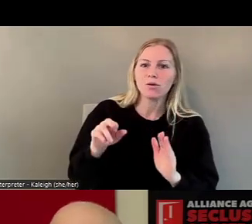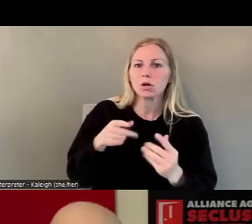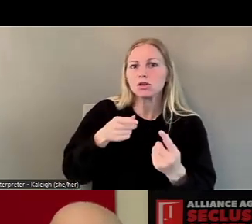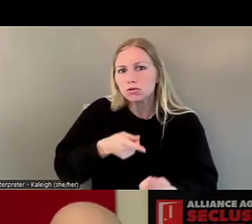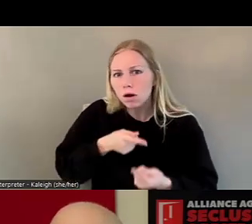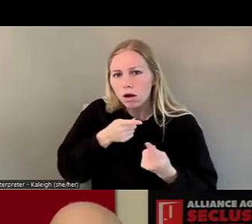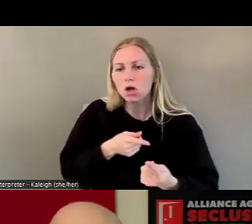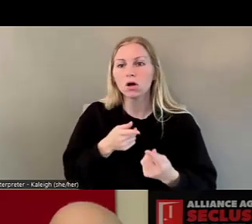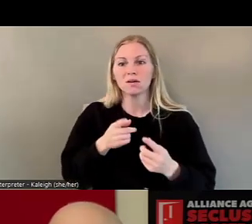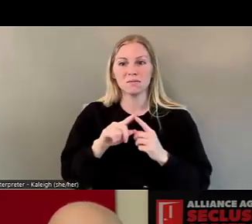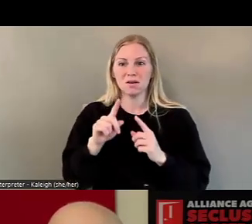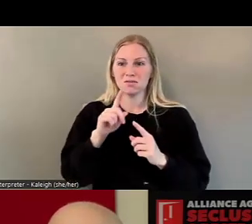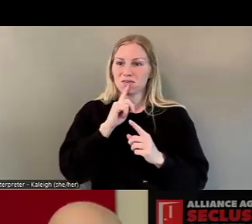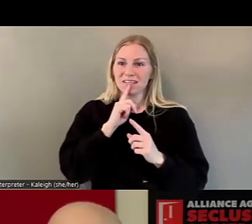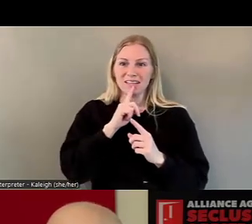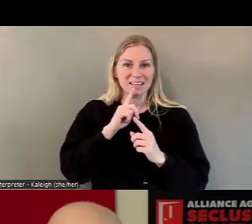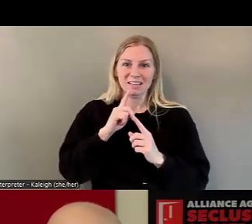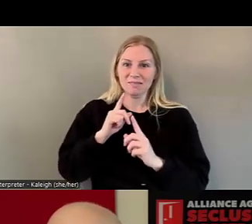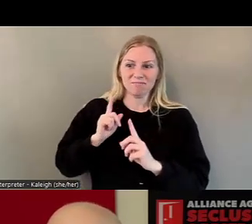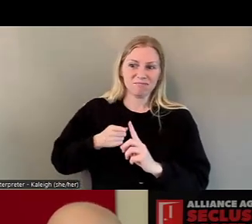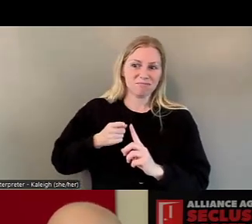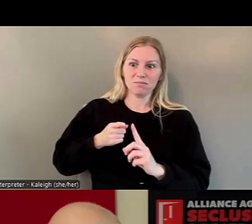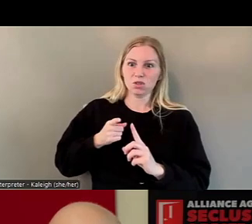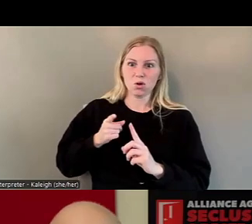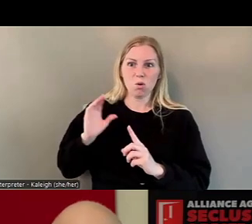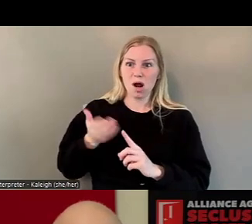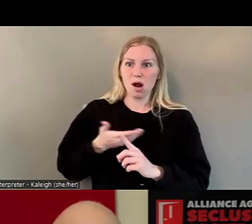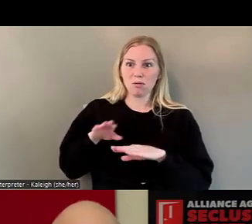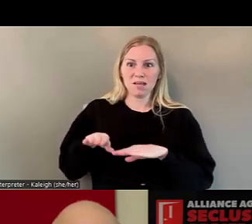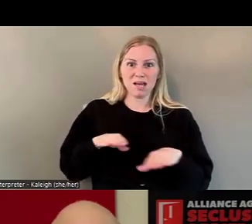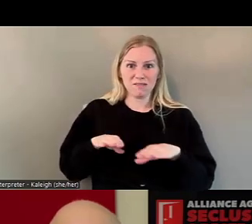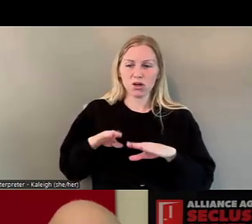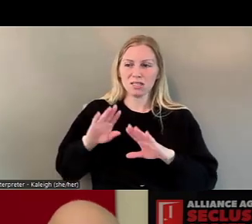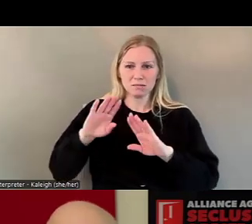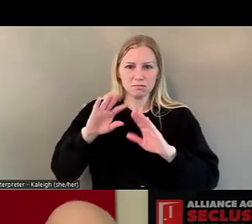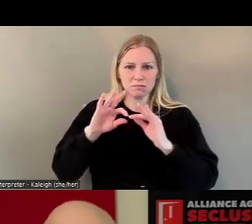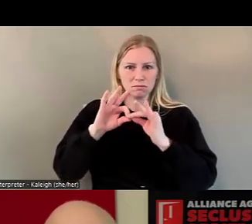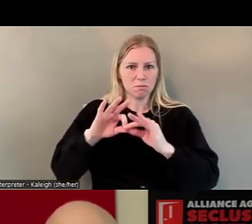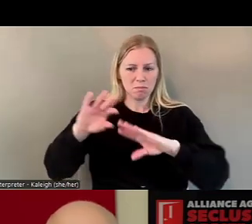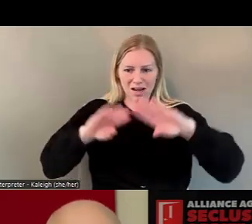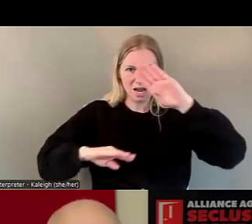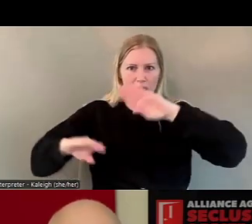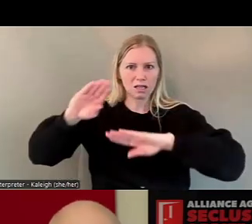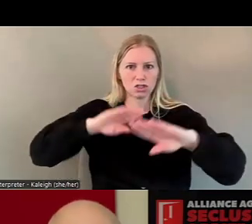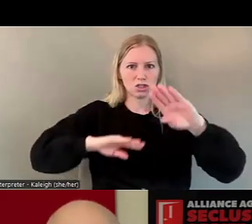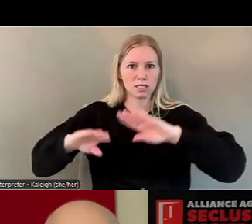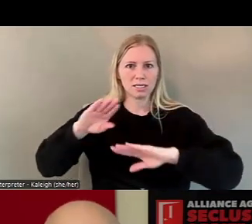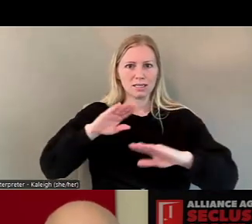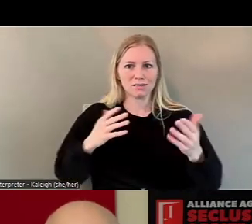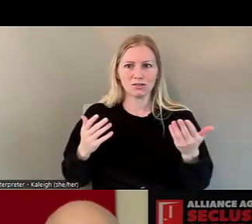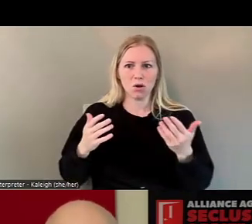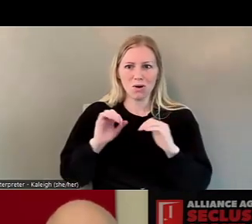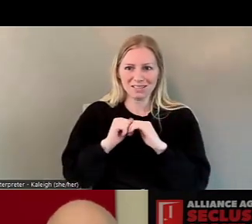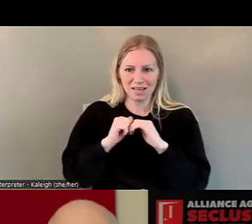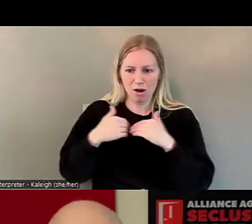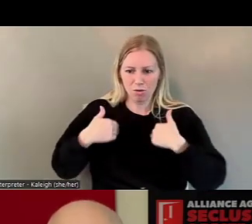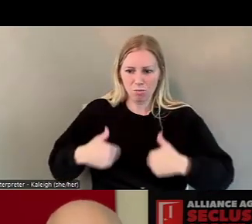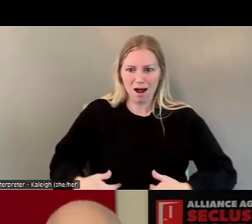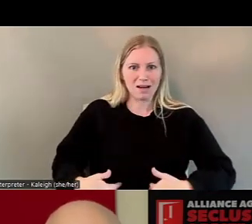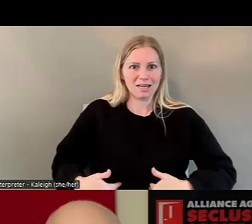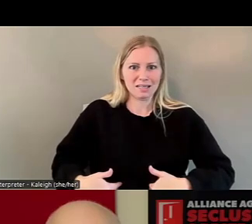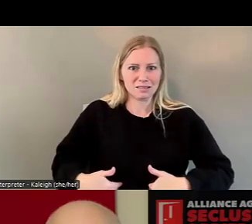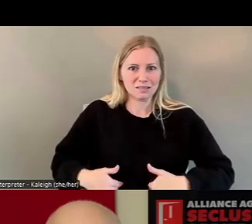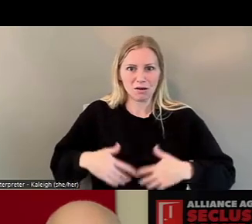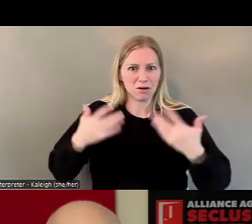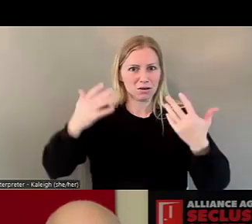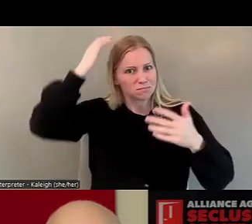more fundamentally, our behavior is biology. It is how we are wired. Our bodies are wired for survival. And much of the